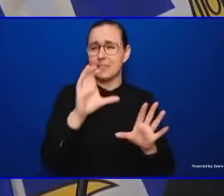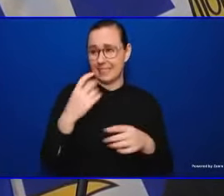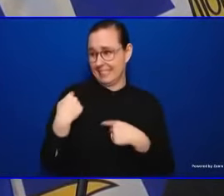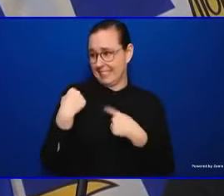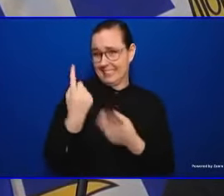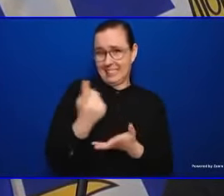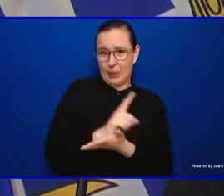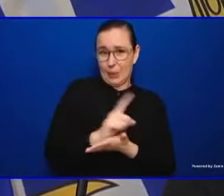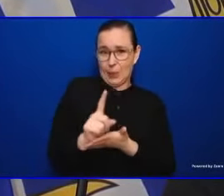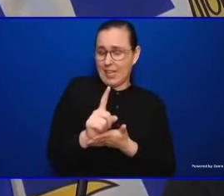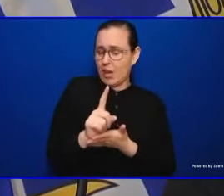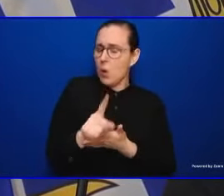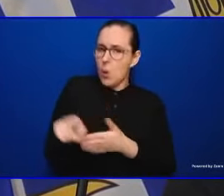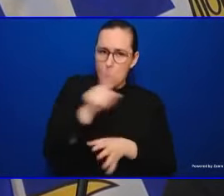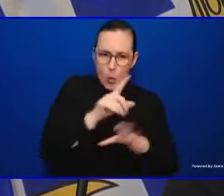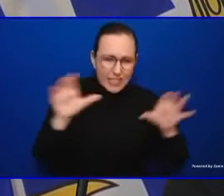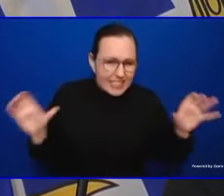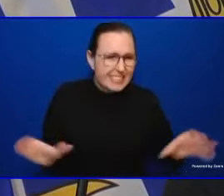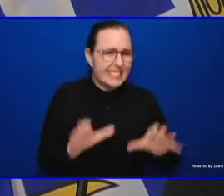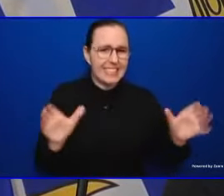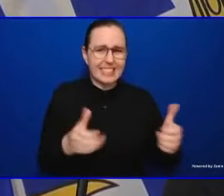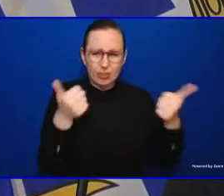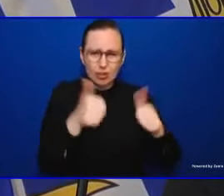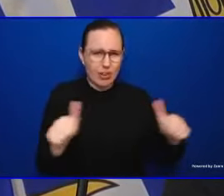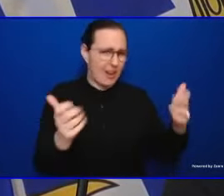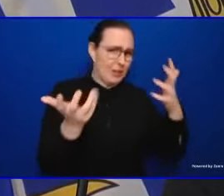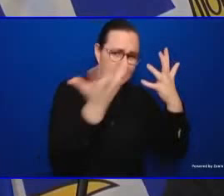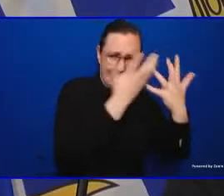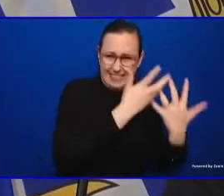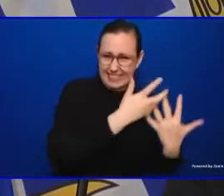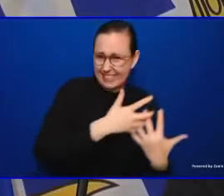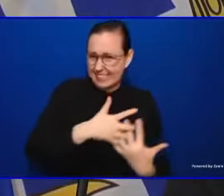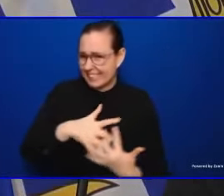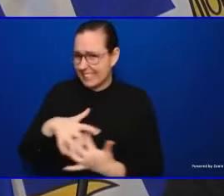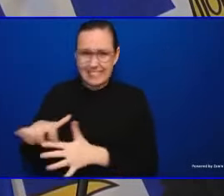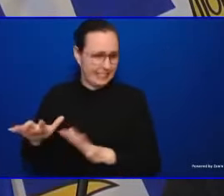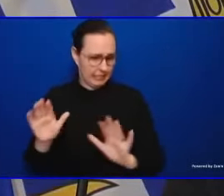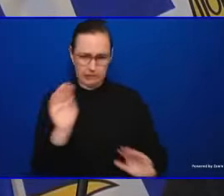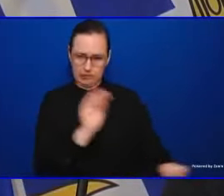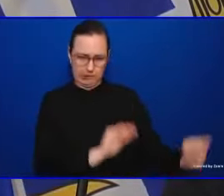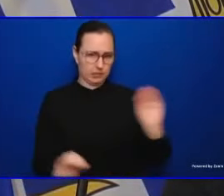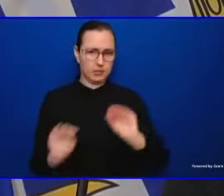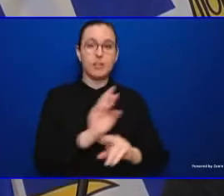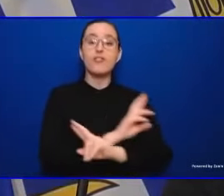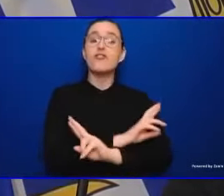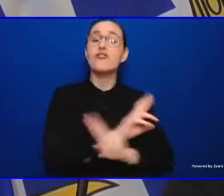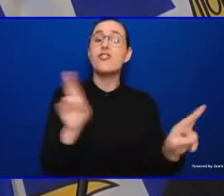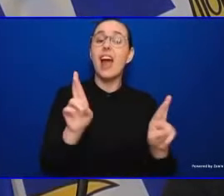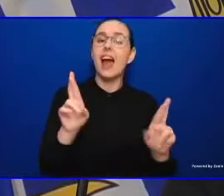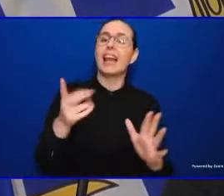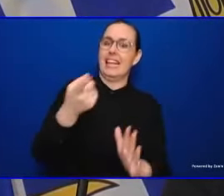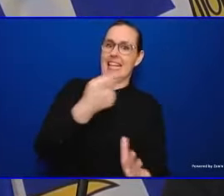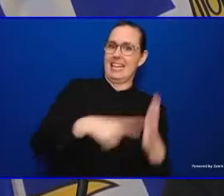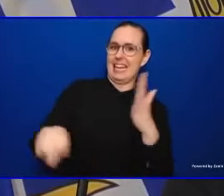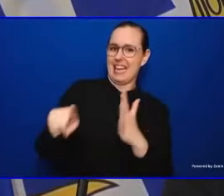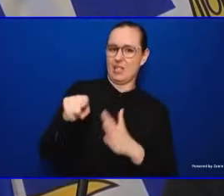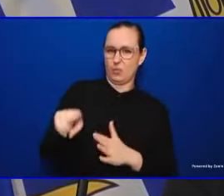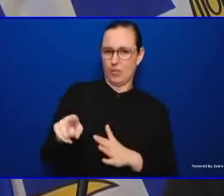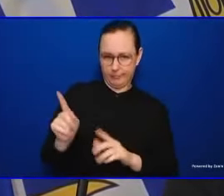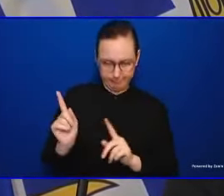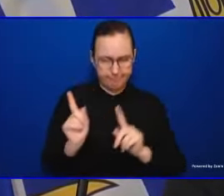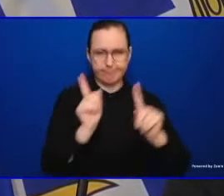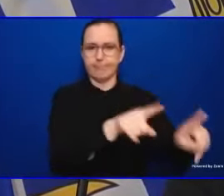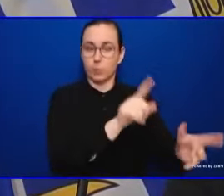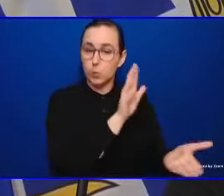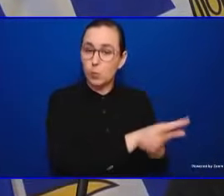all students are returning to classrooms next week. It is essential, and it's a priority for all of us, that we keep